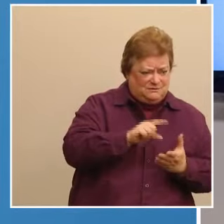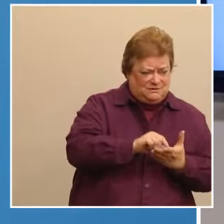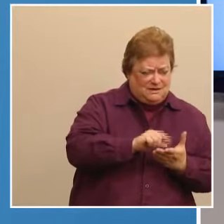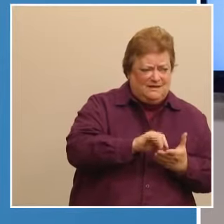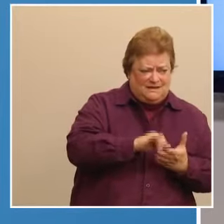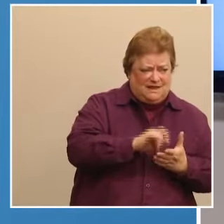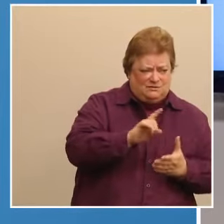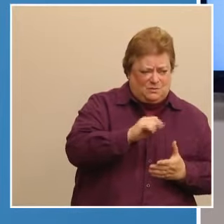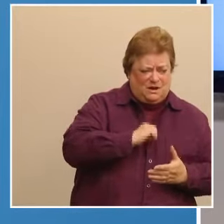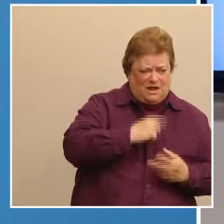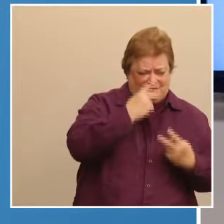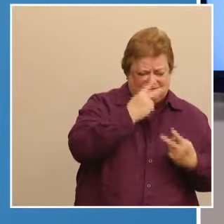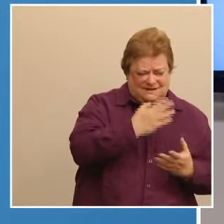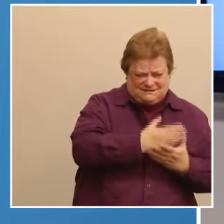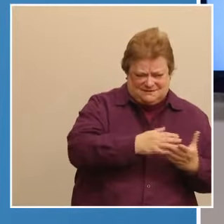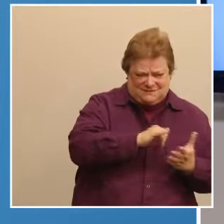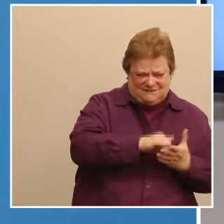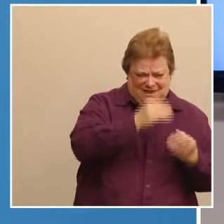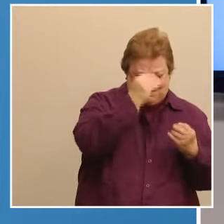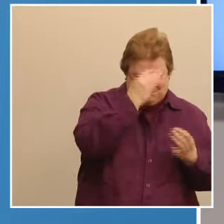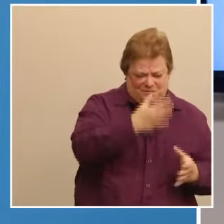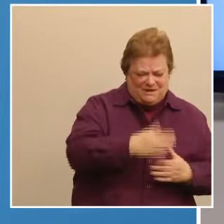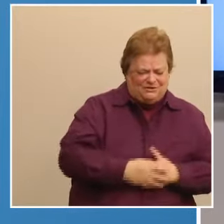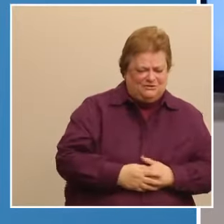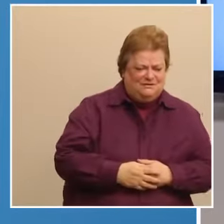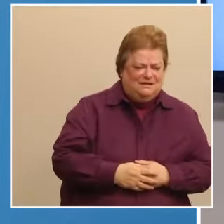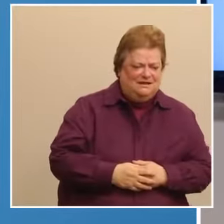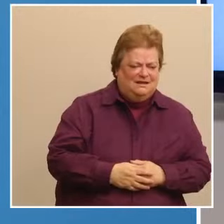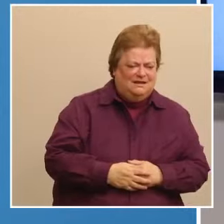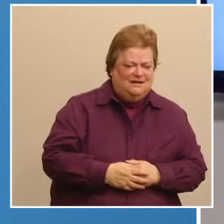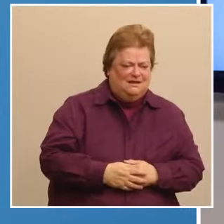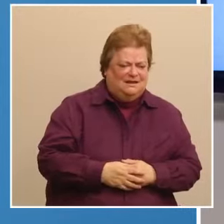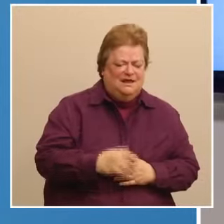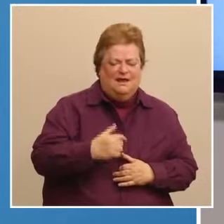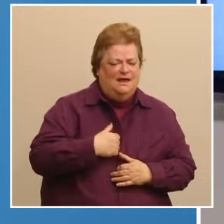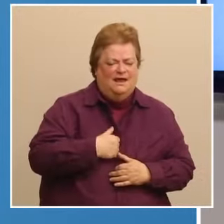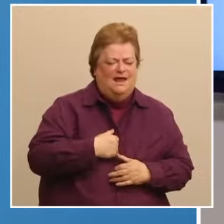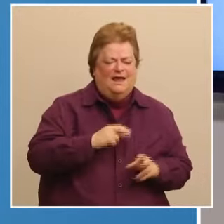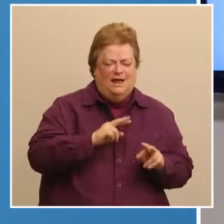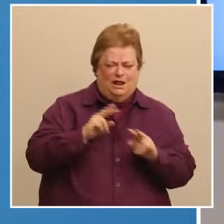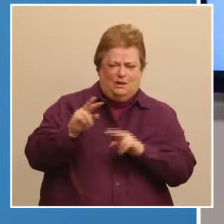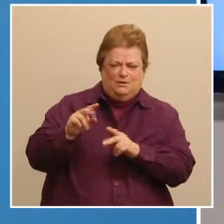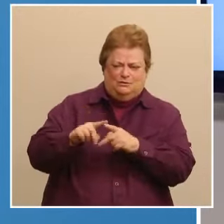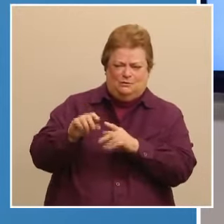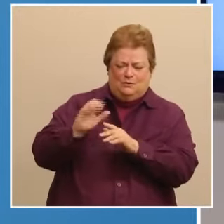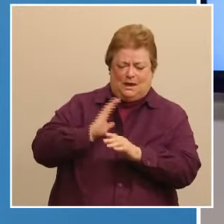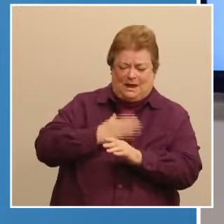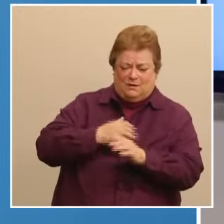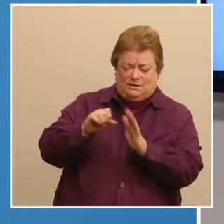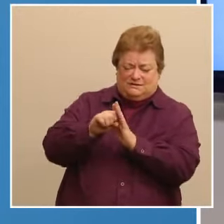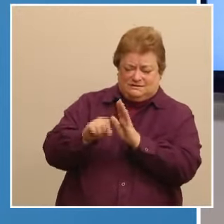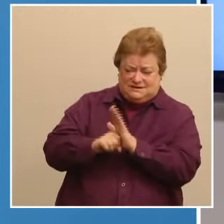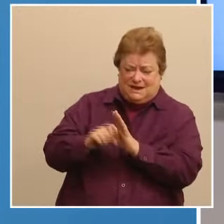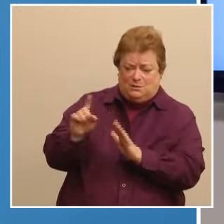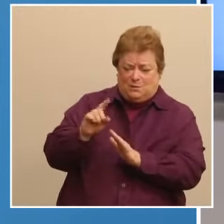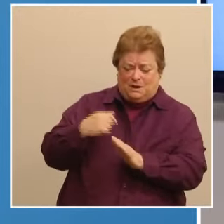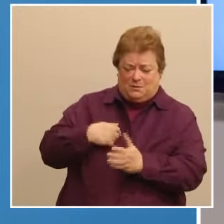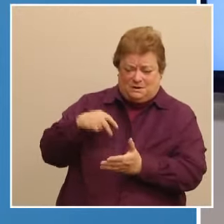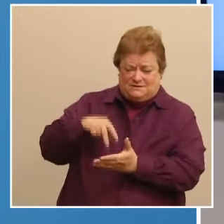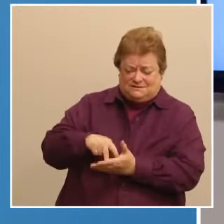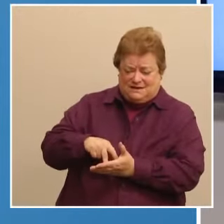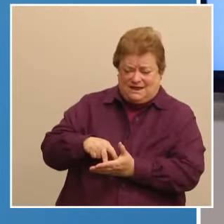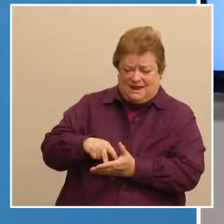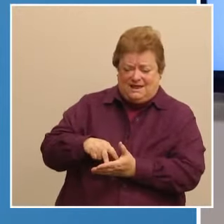That's where I've seen some of that. I look to our state, where we're at on that, and looking at